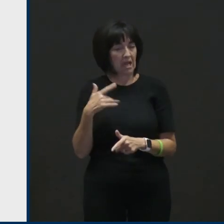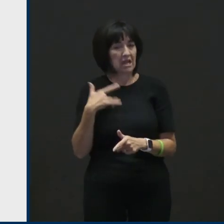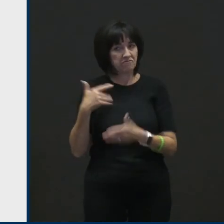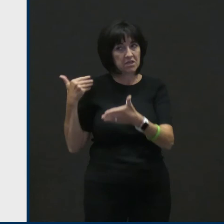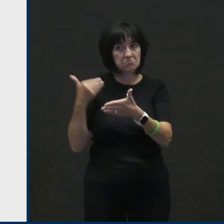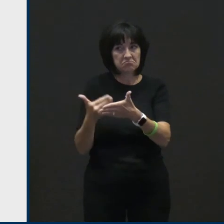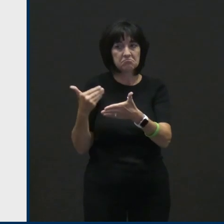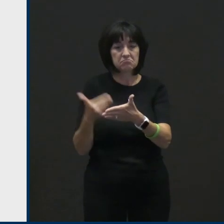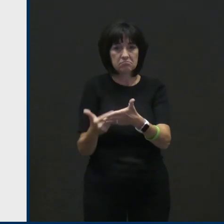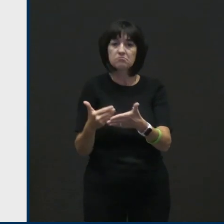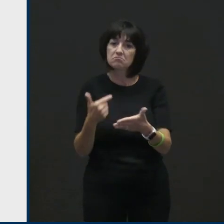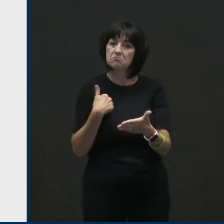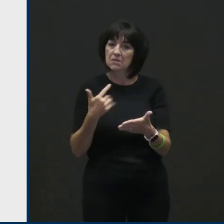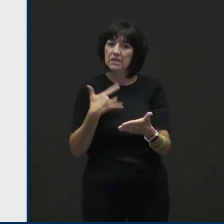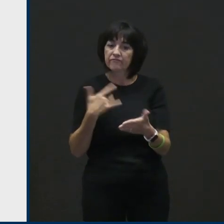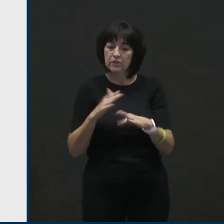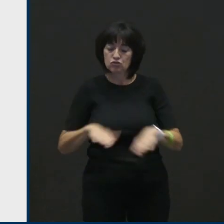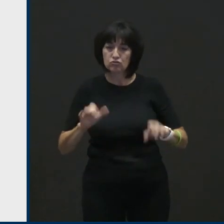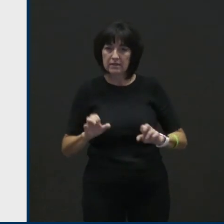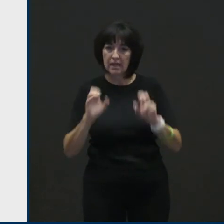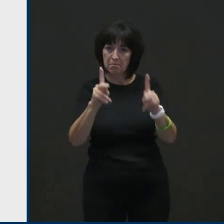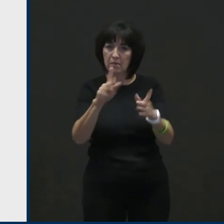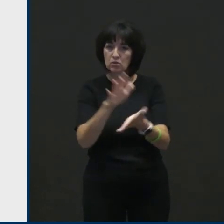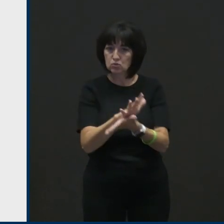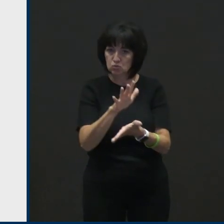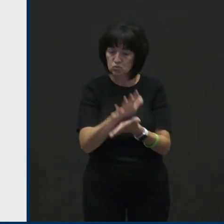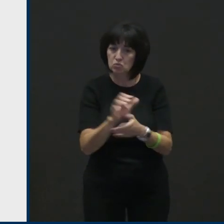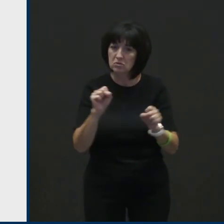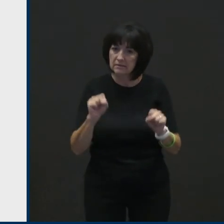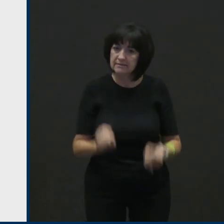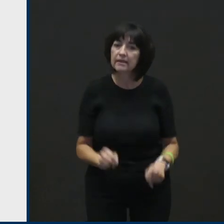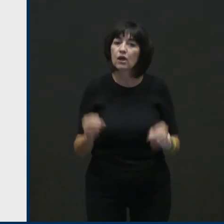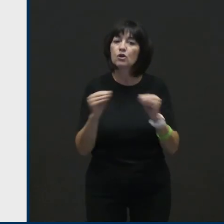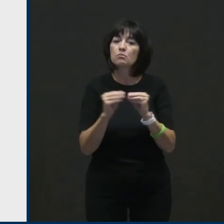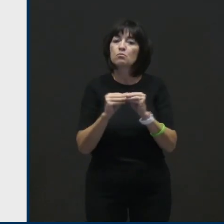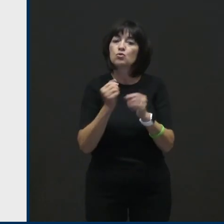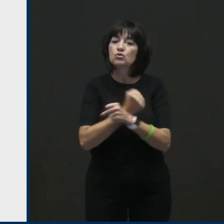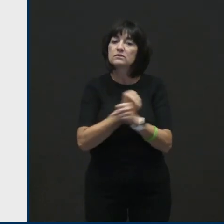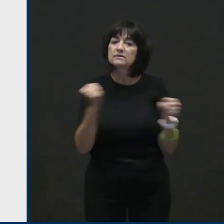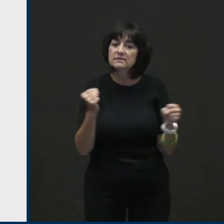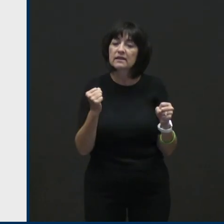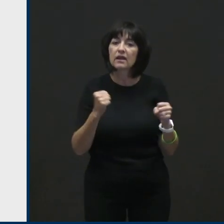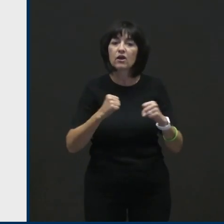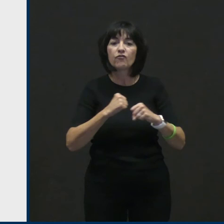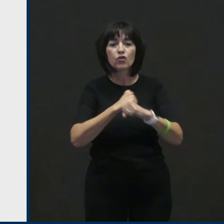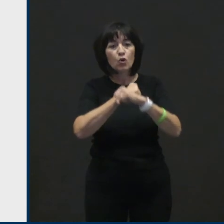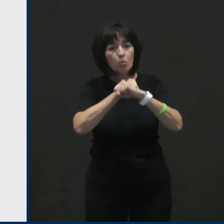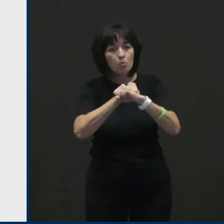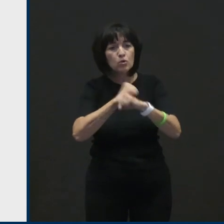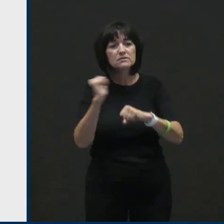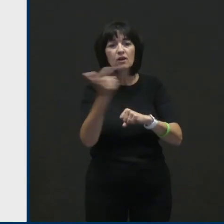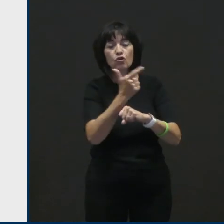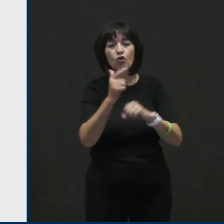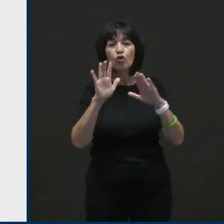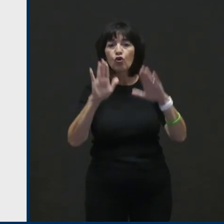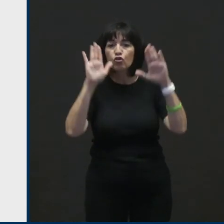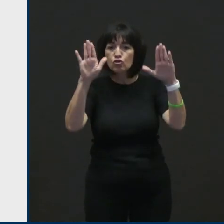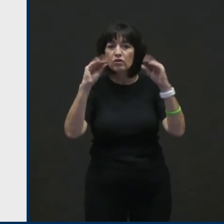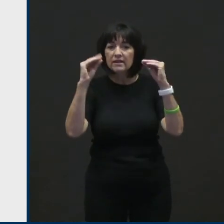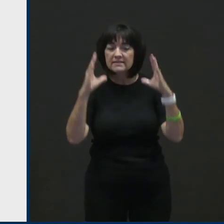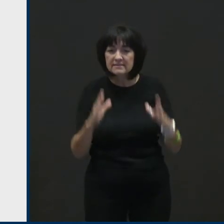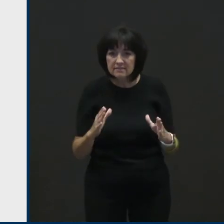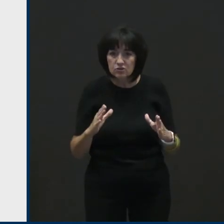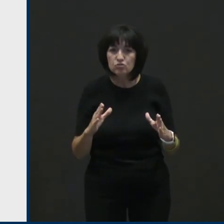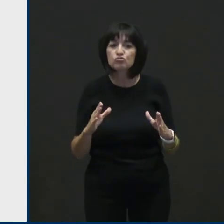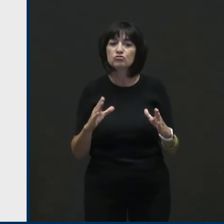back into classrooms, and we're going to do it safely and protect all the great teachers and educators who are doing that work out there,